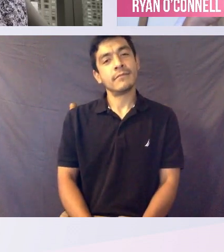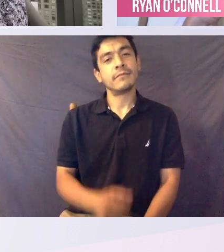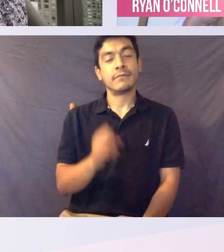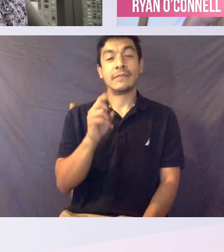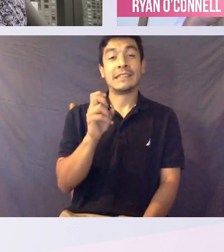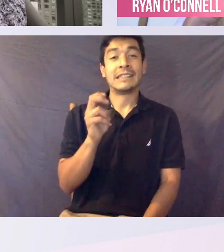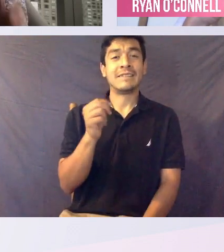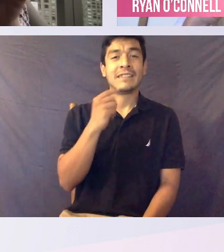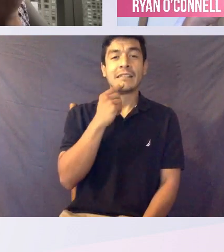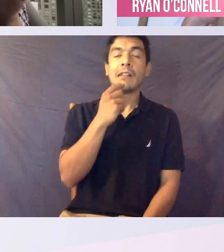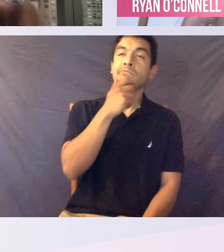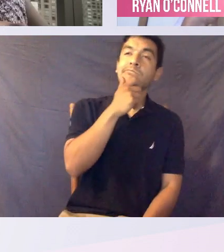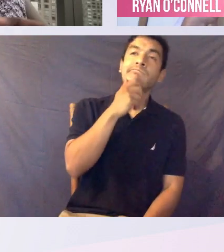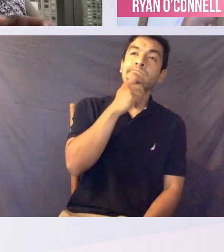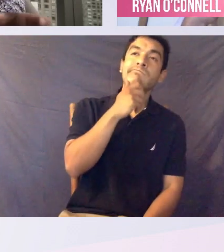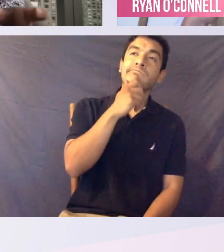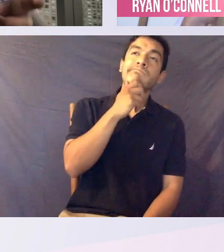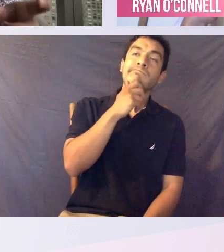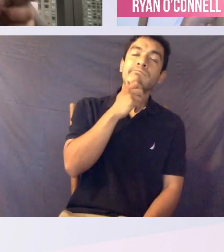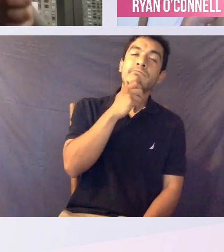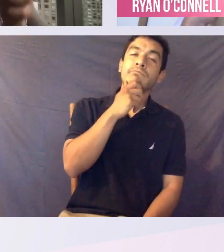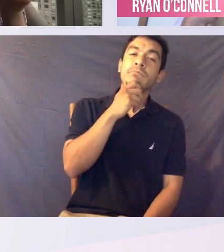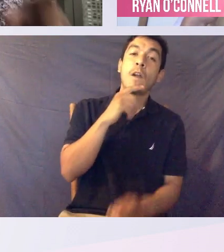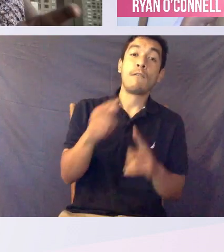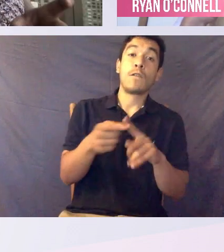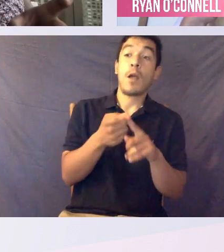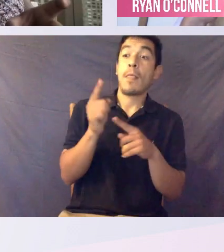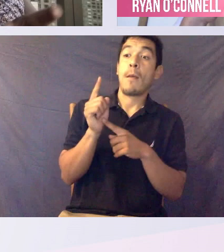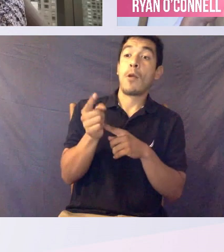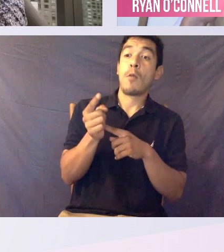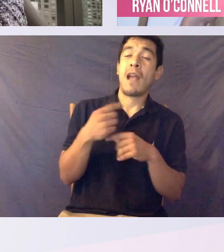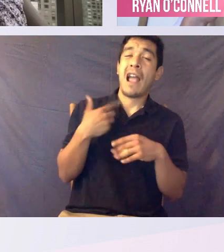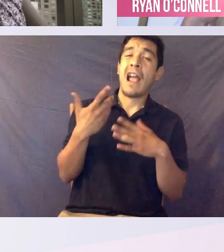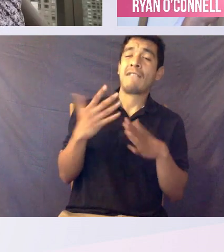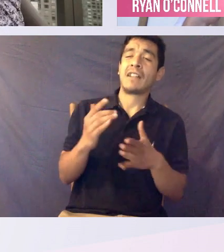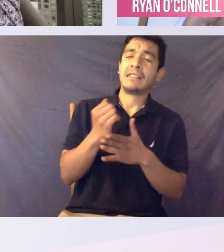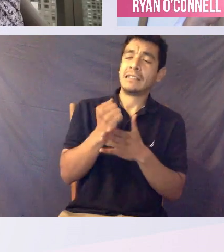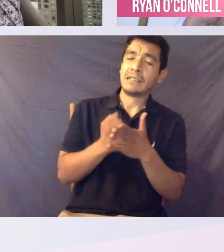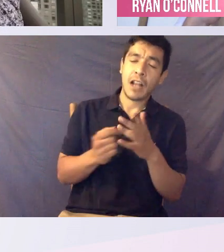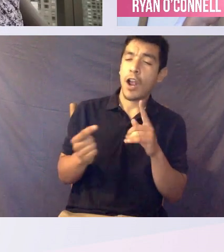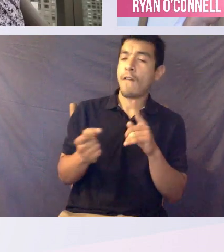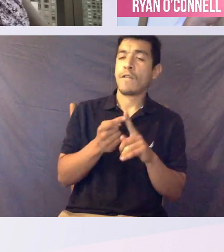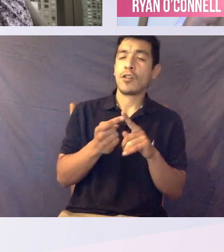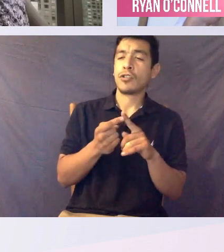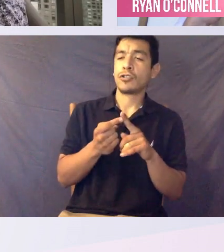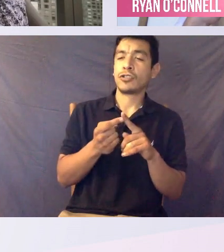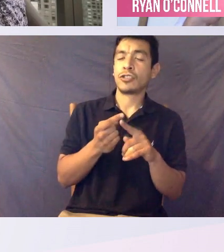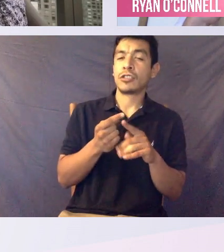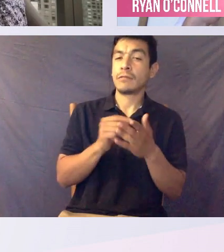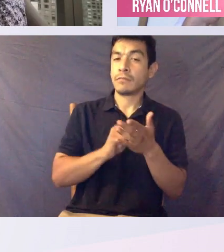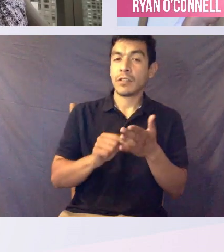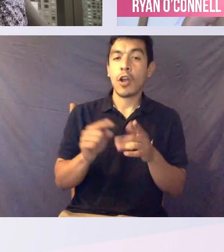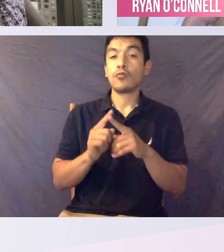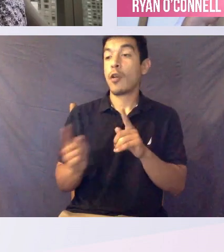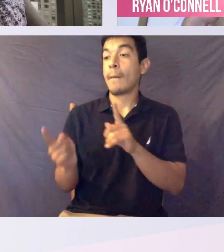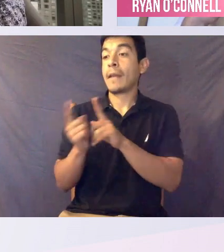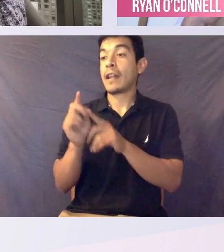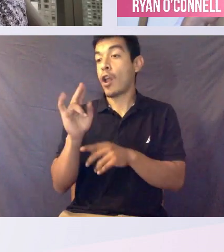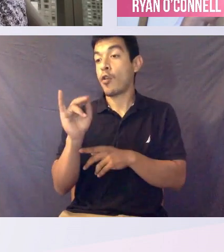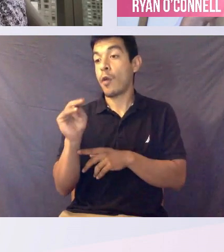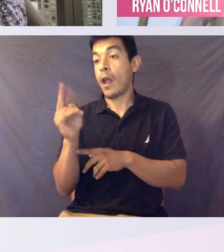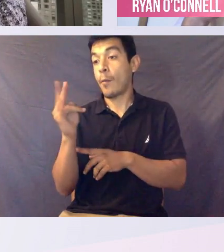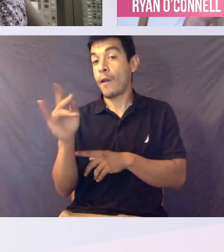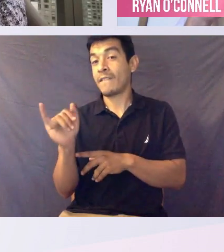It was from the moment that I completed the first draft of the pilot to meeting Ryan Murphy,